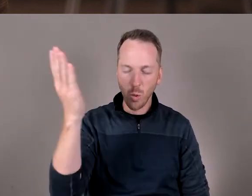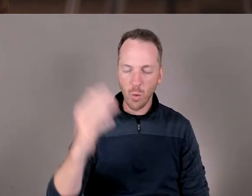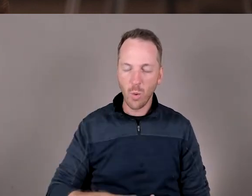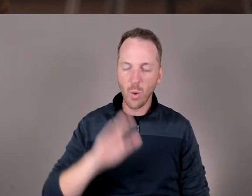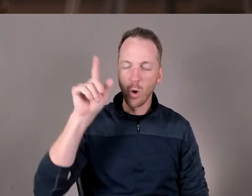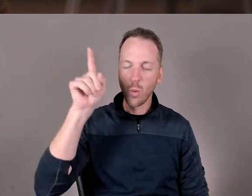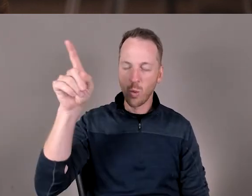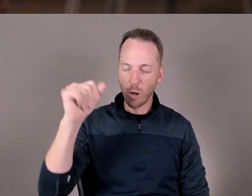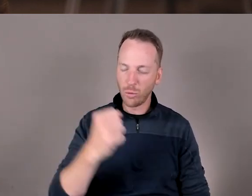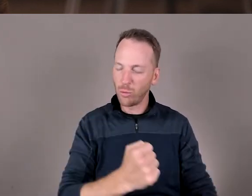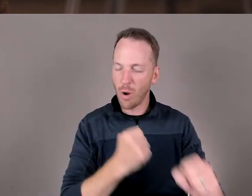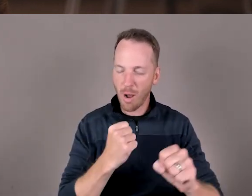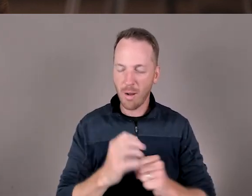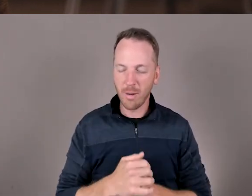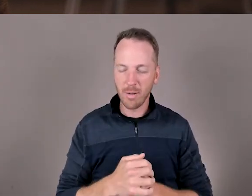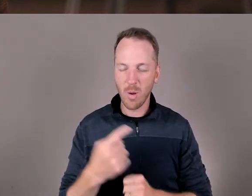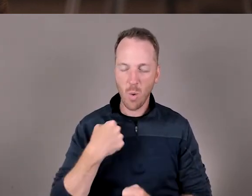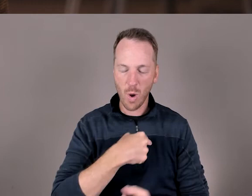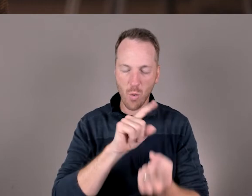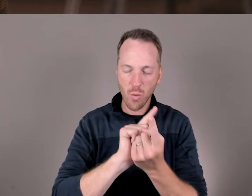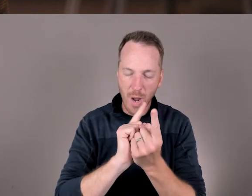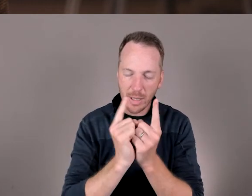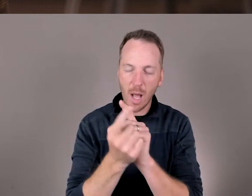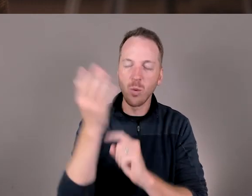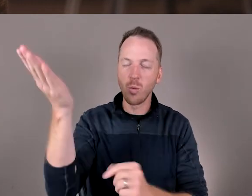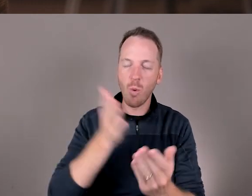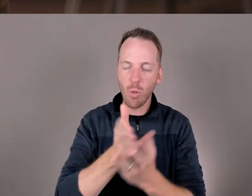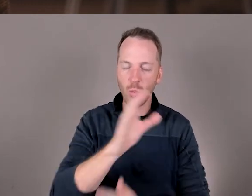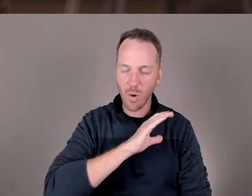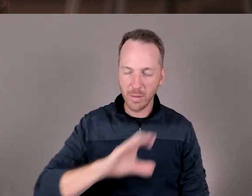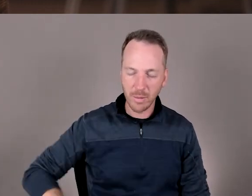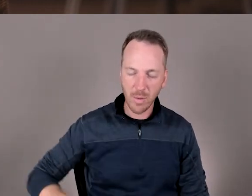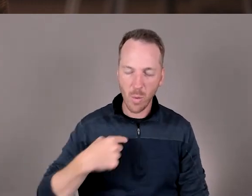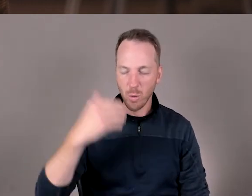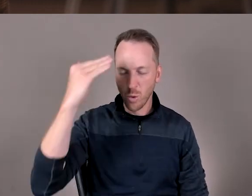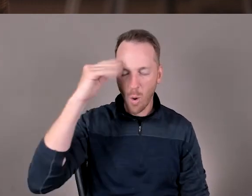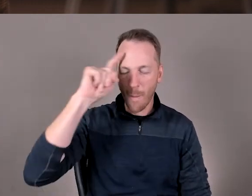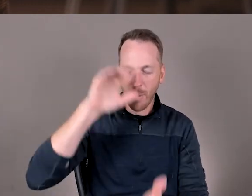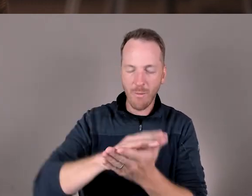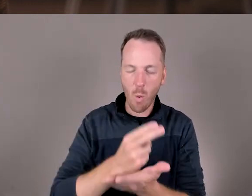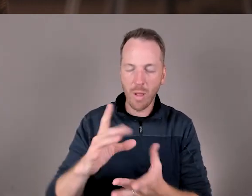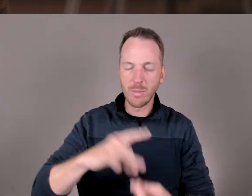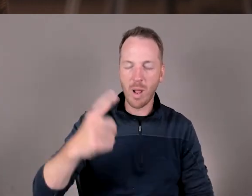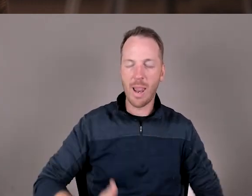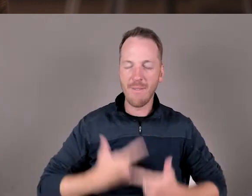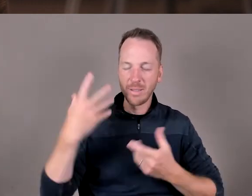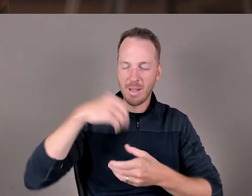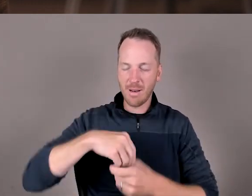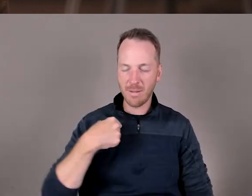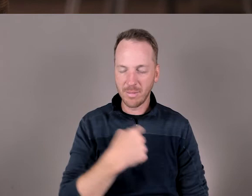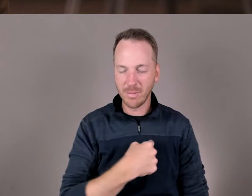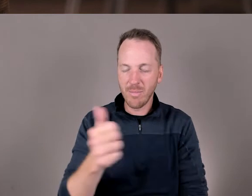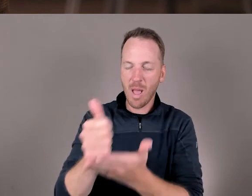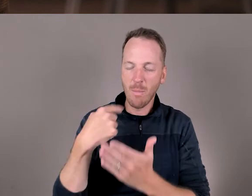are strong. We are reconciled to you through Christ. We know and believe that the Holy Spirit lives in us.